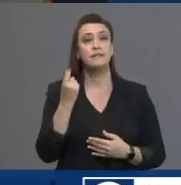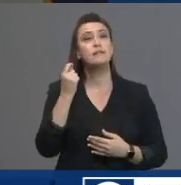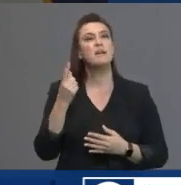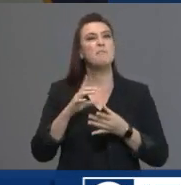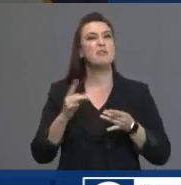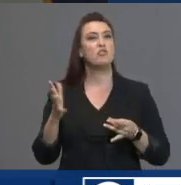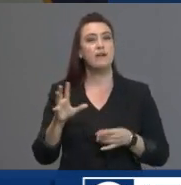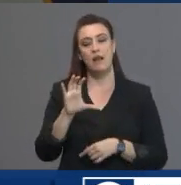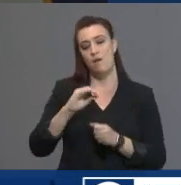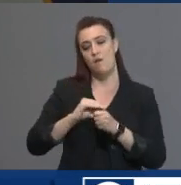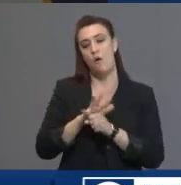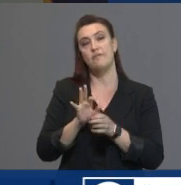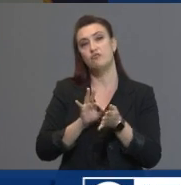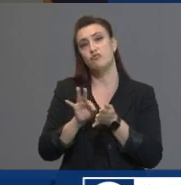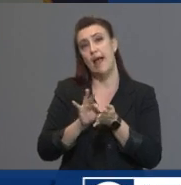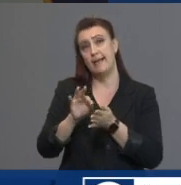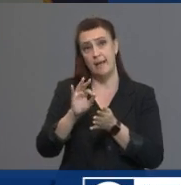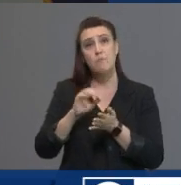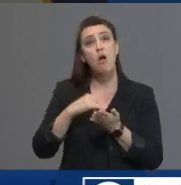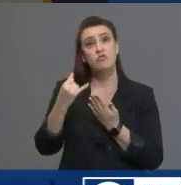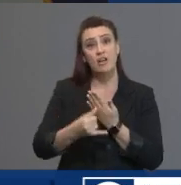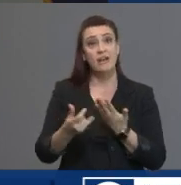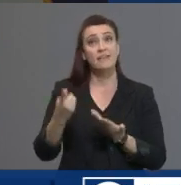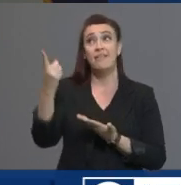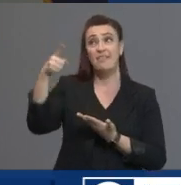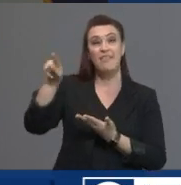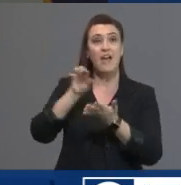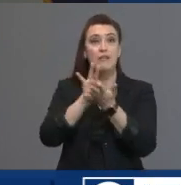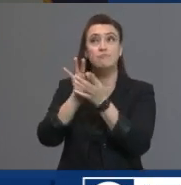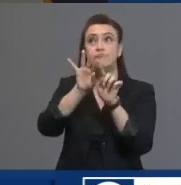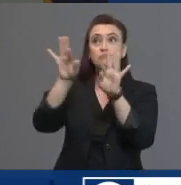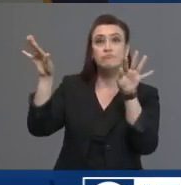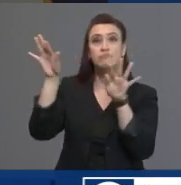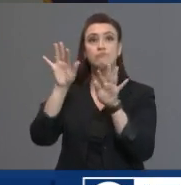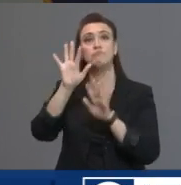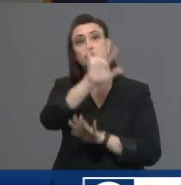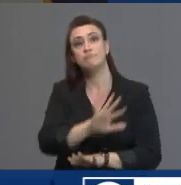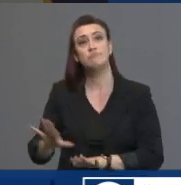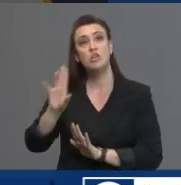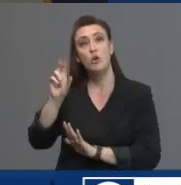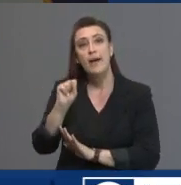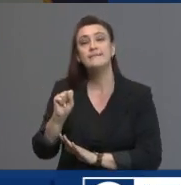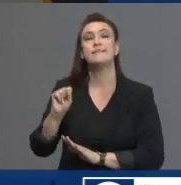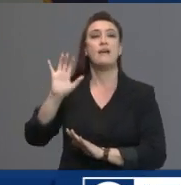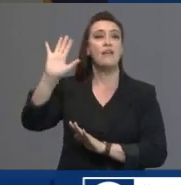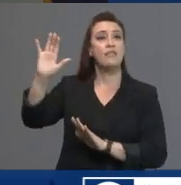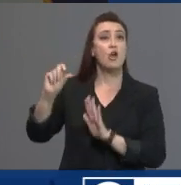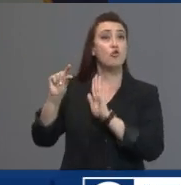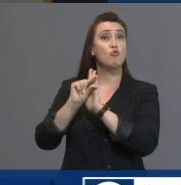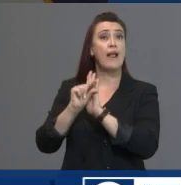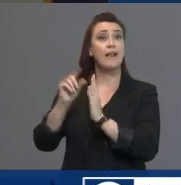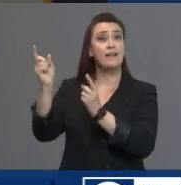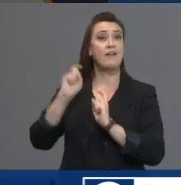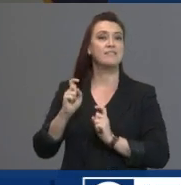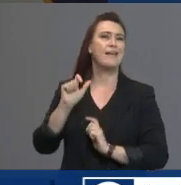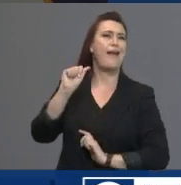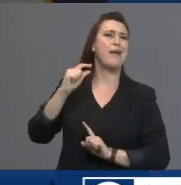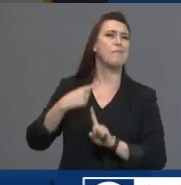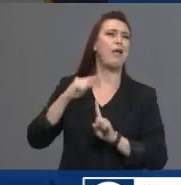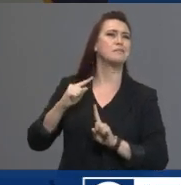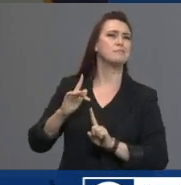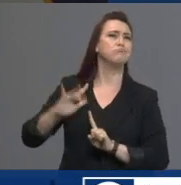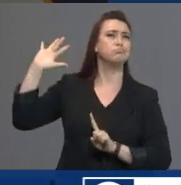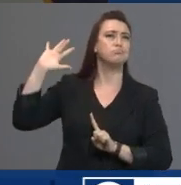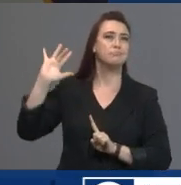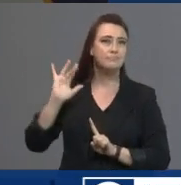tracking project, were given a grade A+ on our website, our data dashboard for